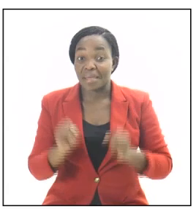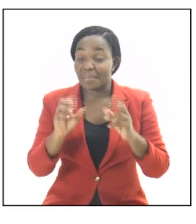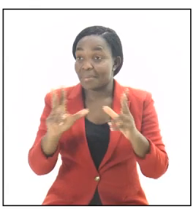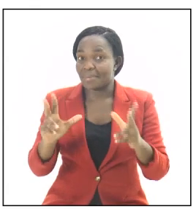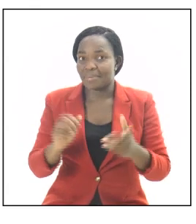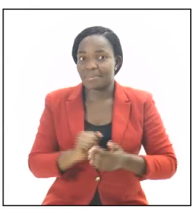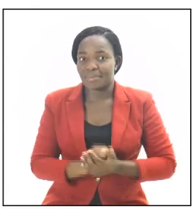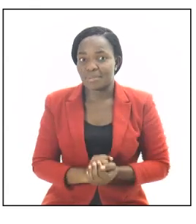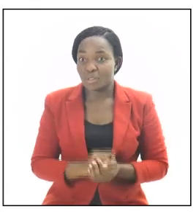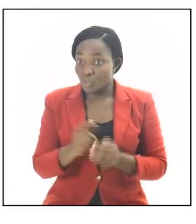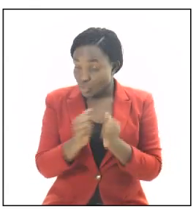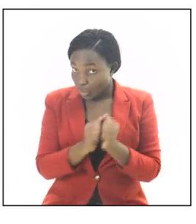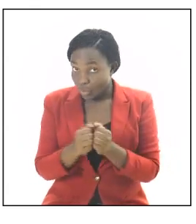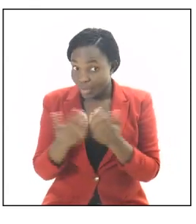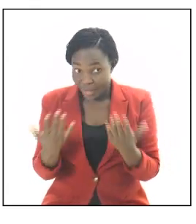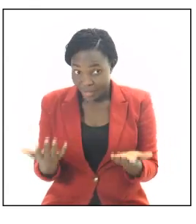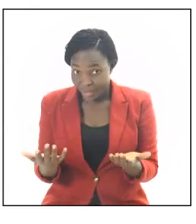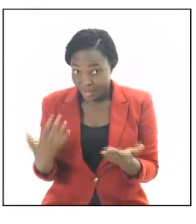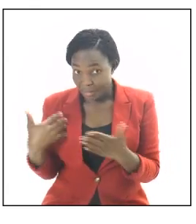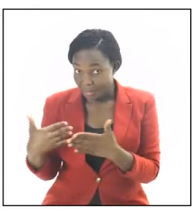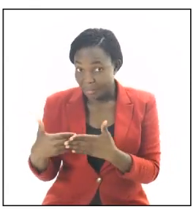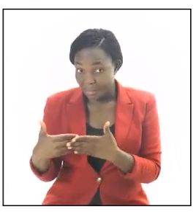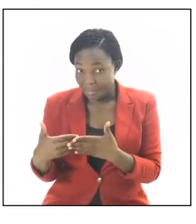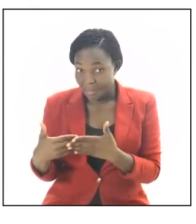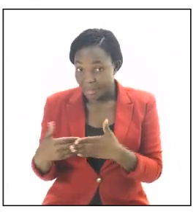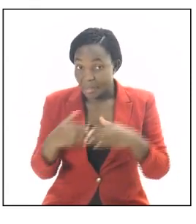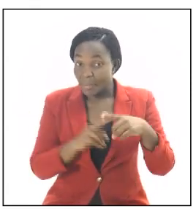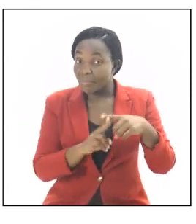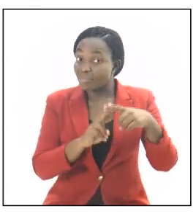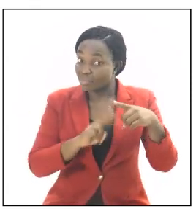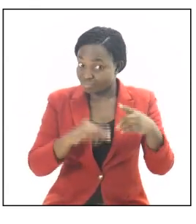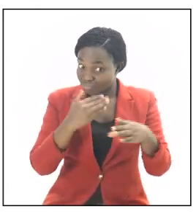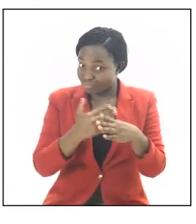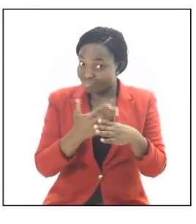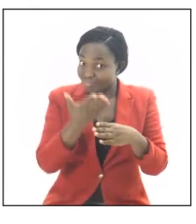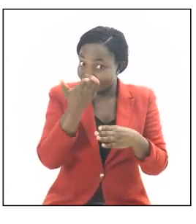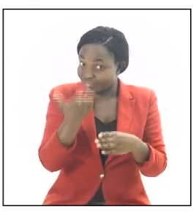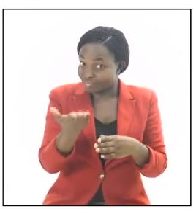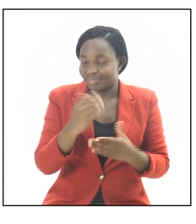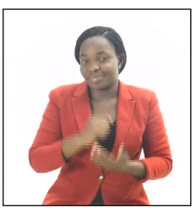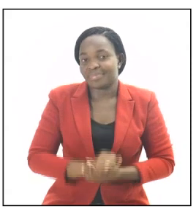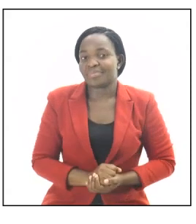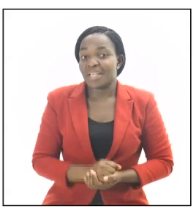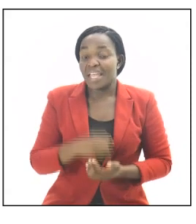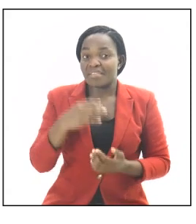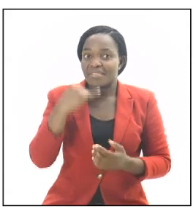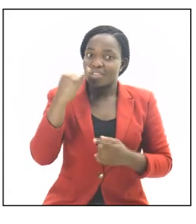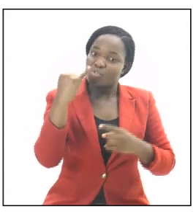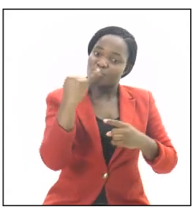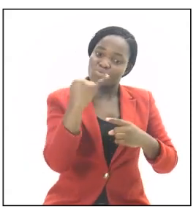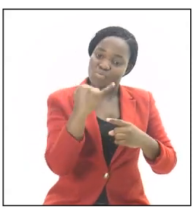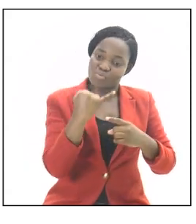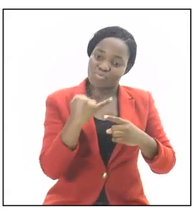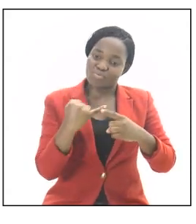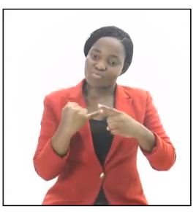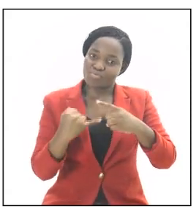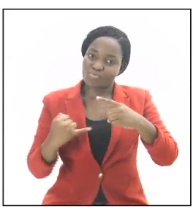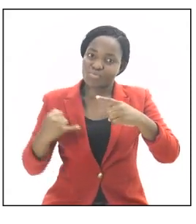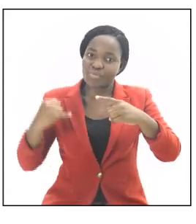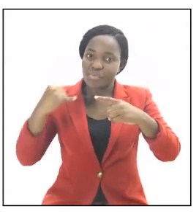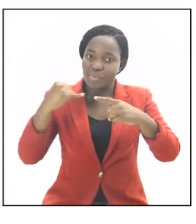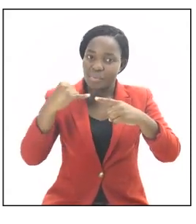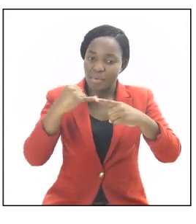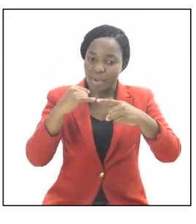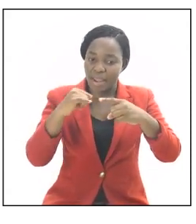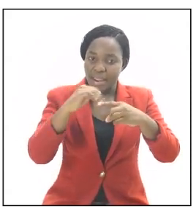Viewers, are you with us so far? Pi works like this. If you draw a circle with a radius of